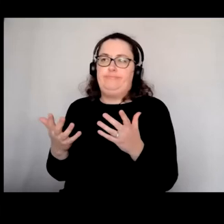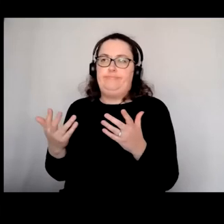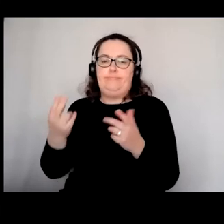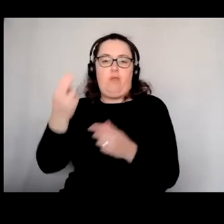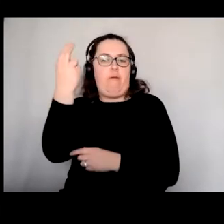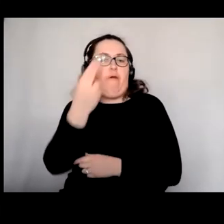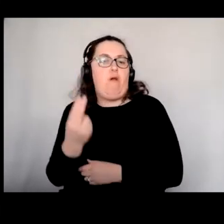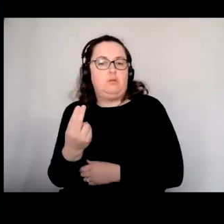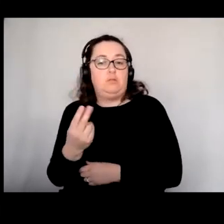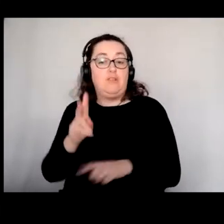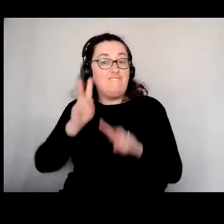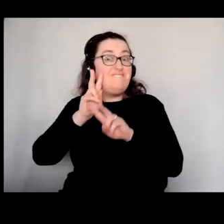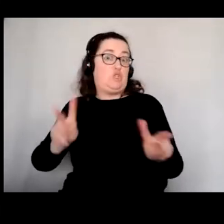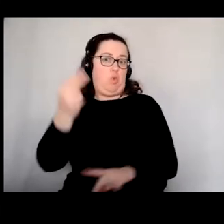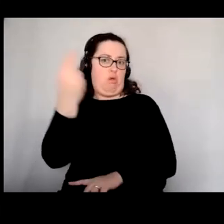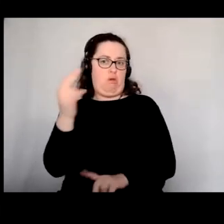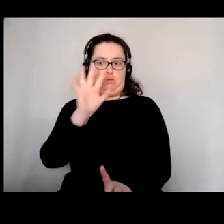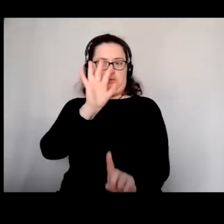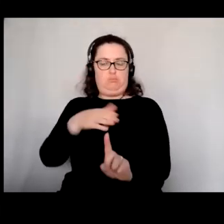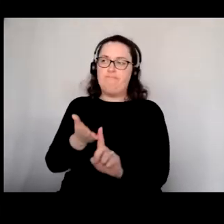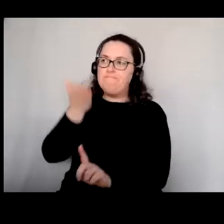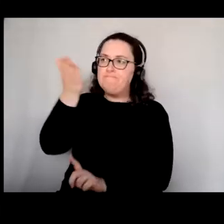art, especially in visual arts